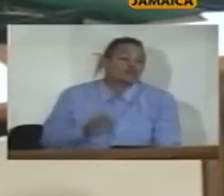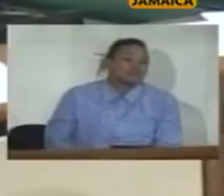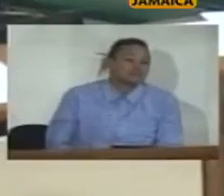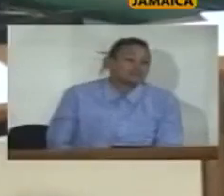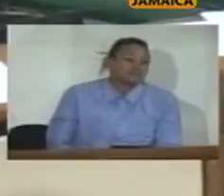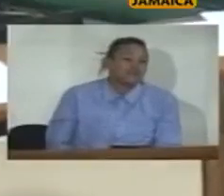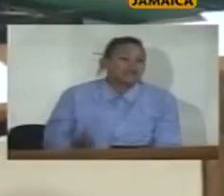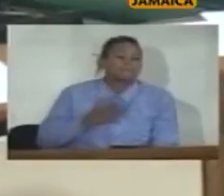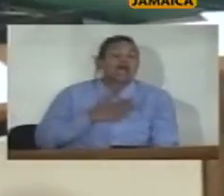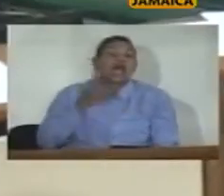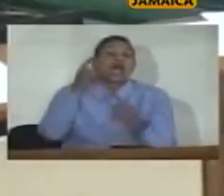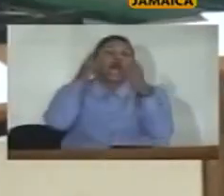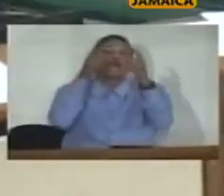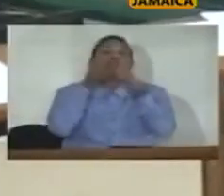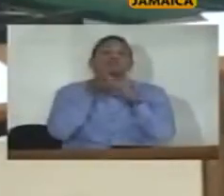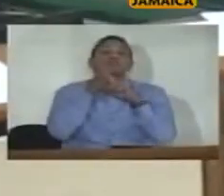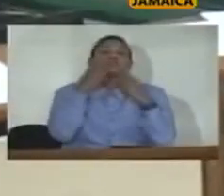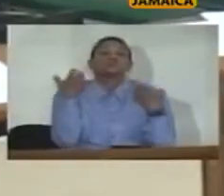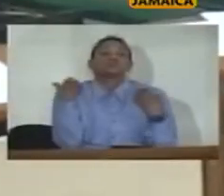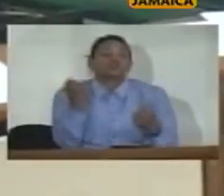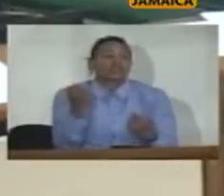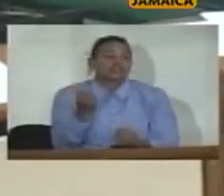My objective is to strengthen it.